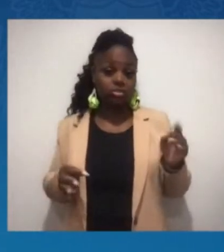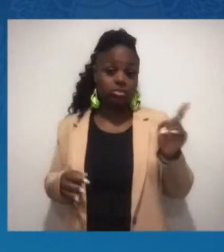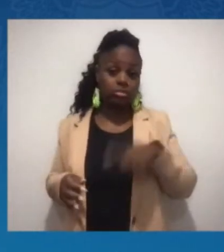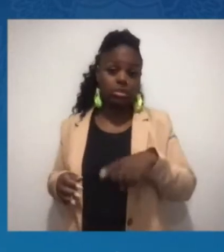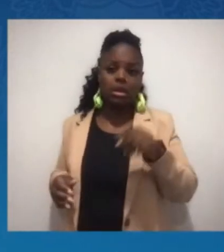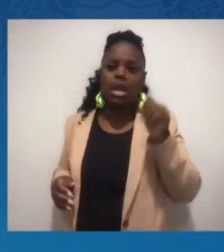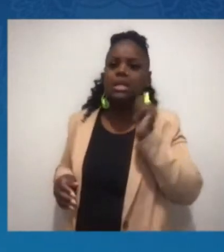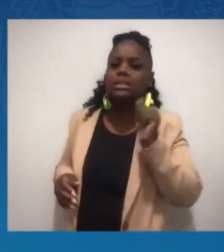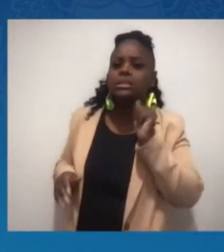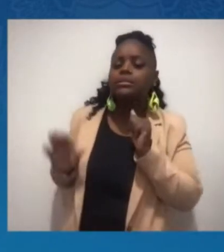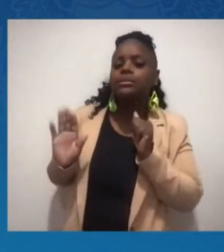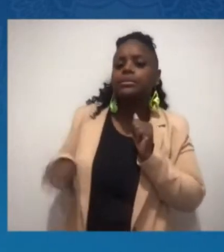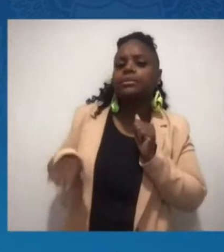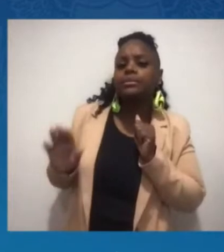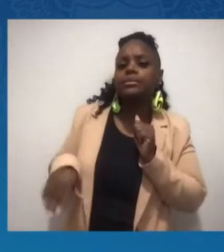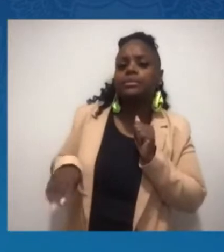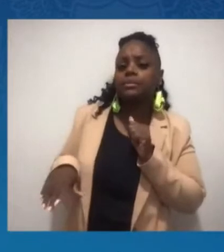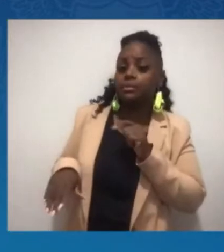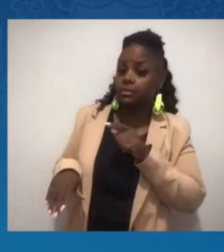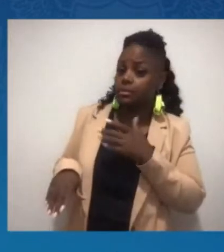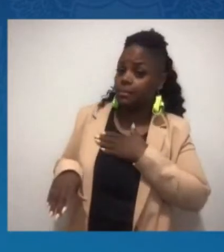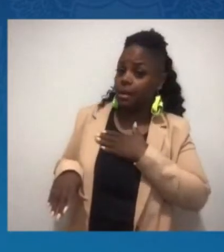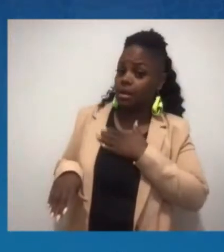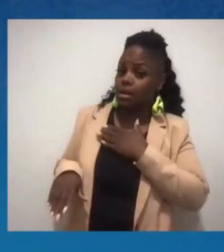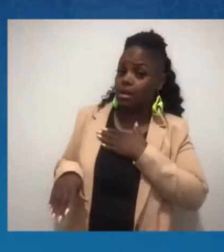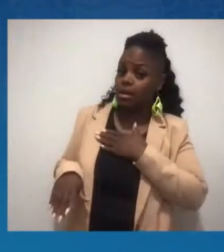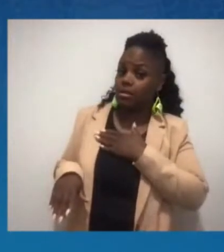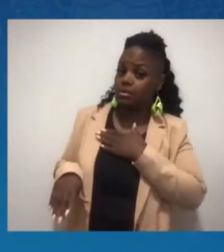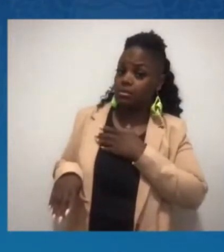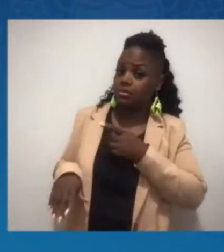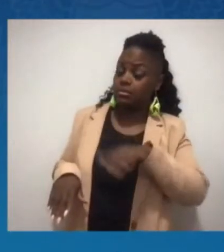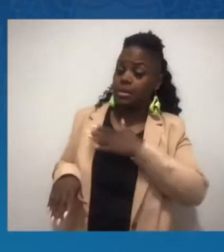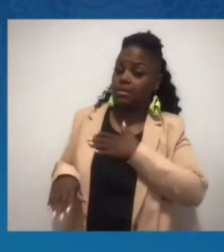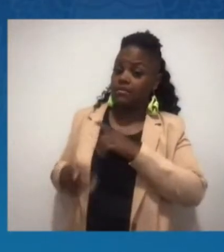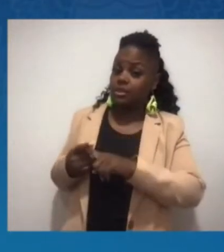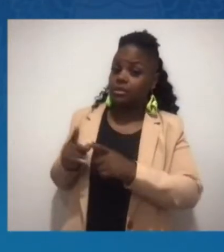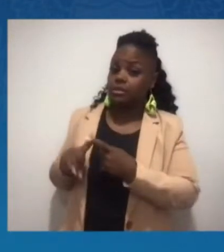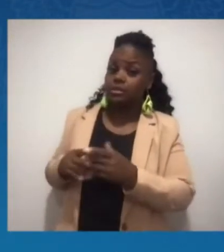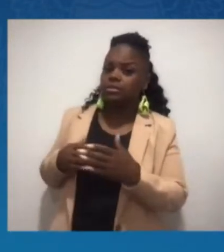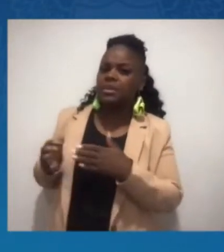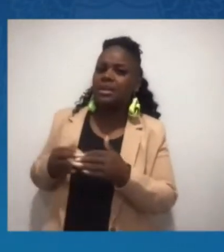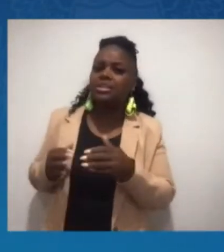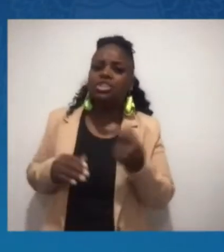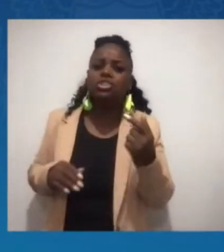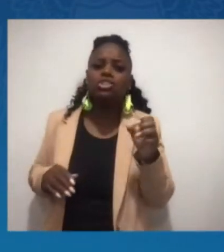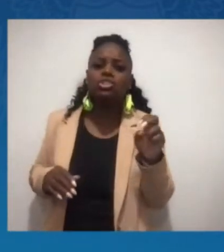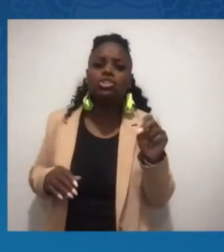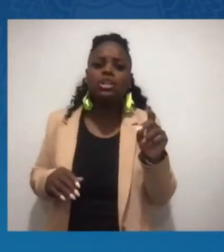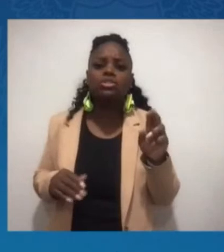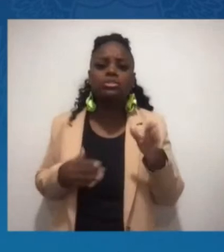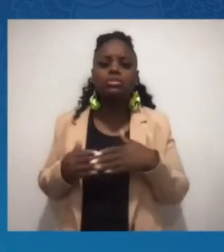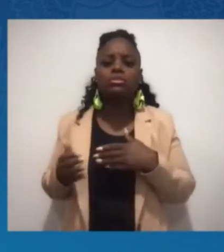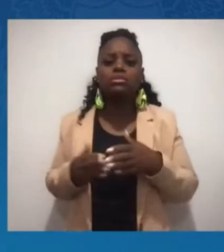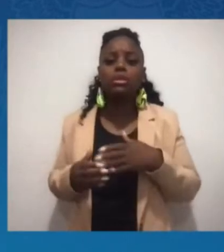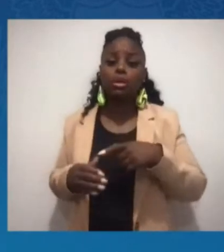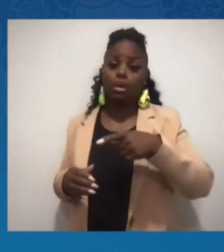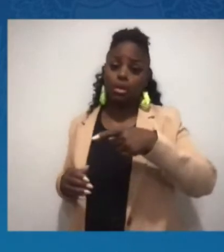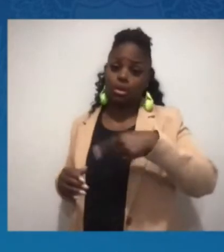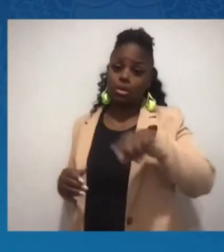me and all my friends, whatever gender, are now looking at what is the law in the state of the school that we want to go